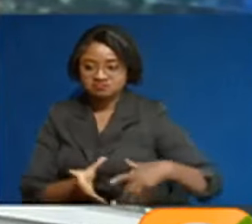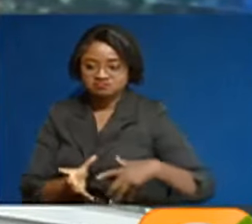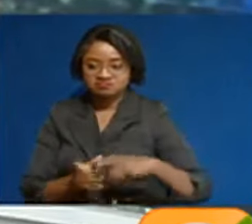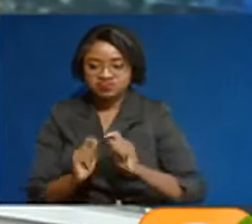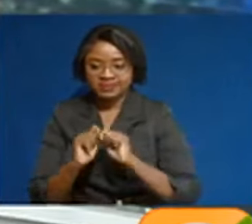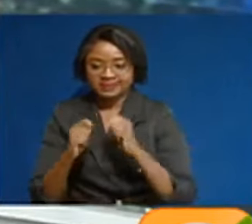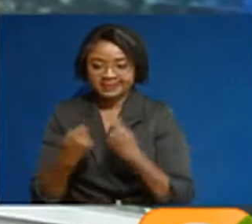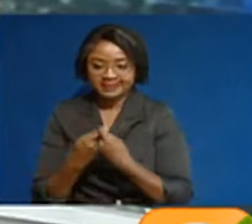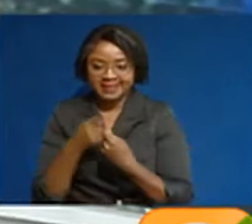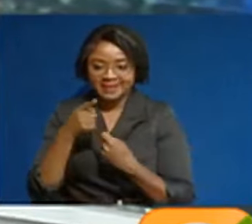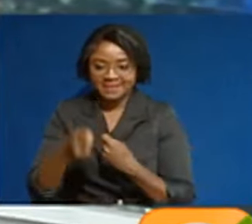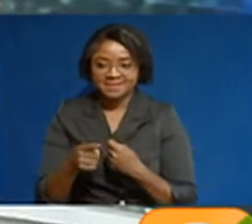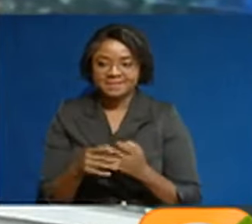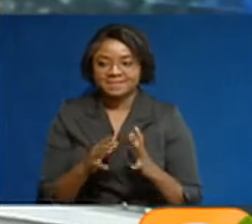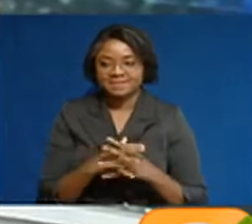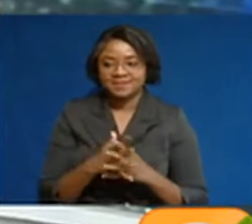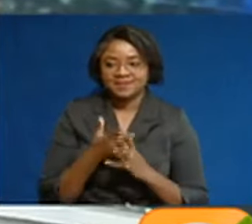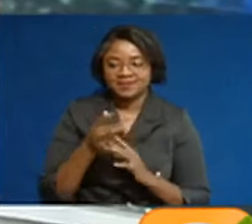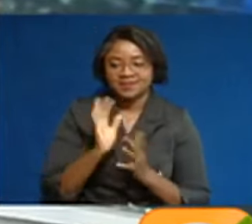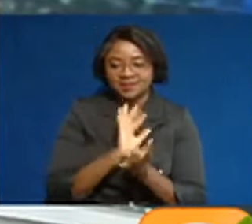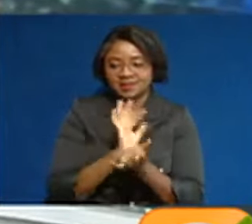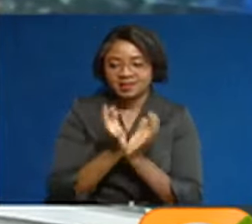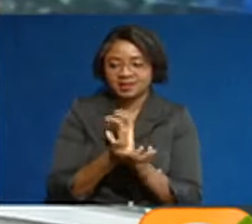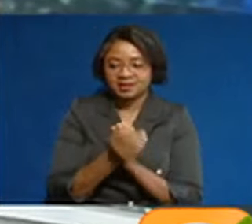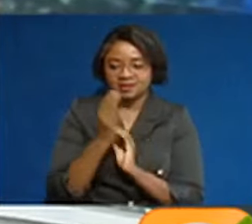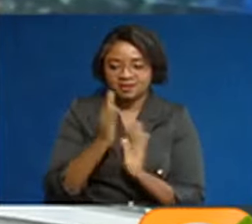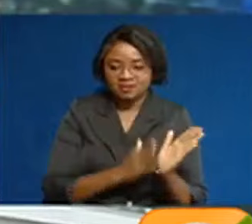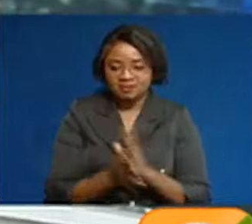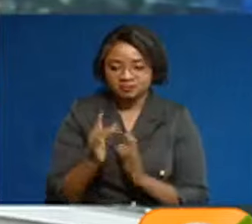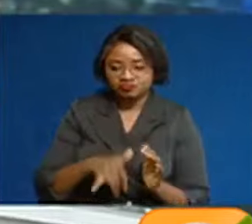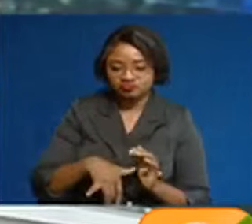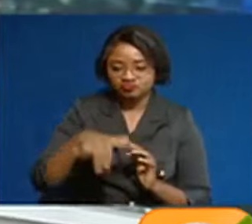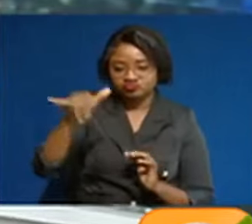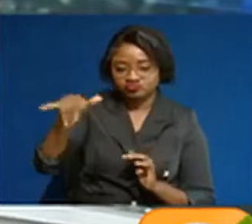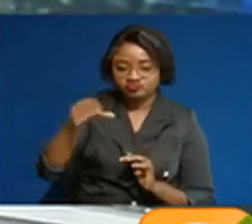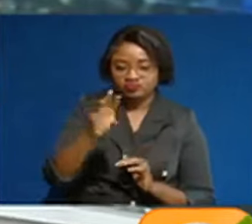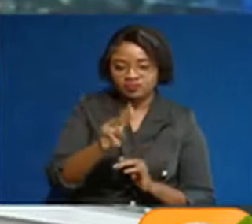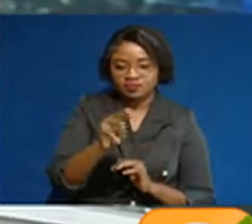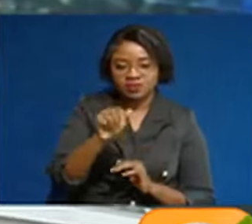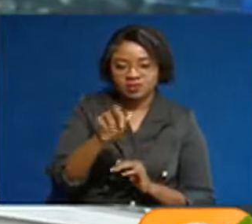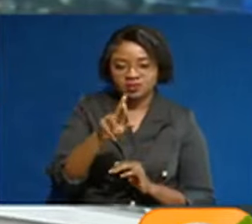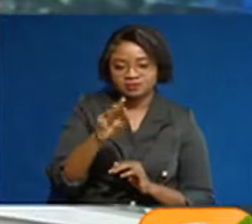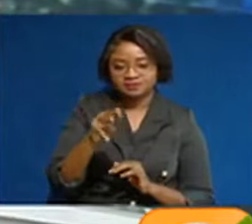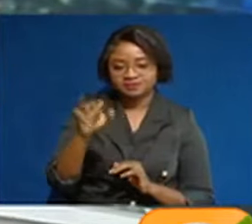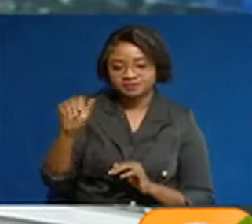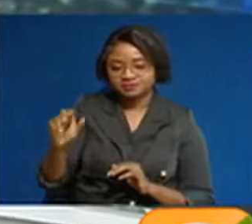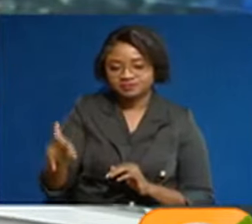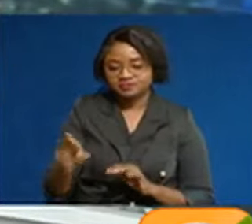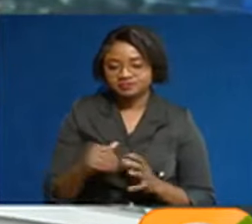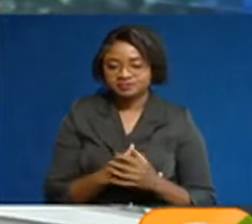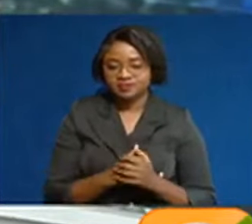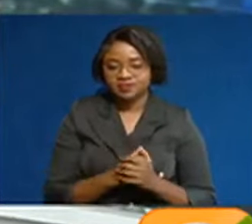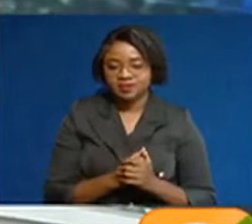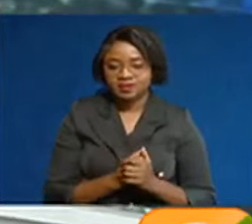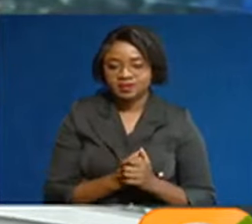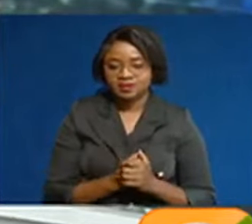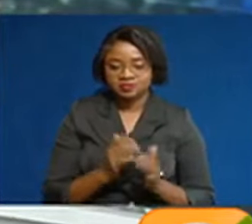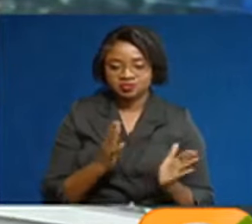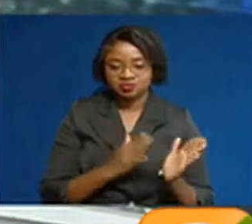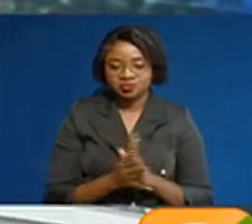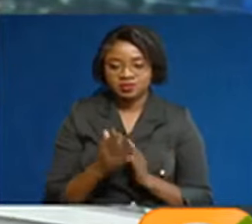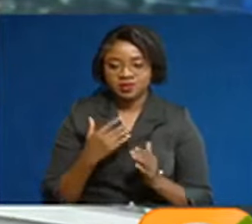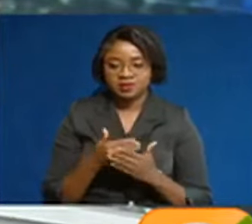broken camp at Kasarani ahead of their trip to Miramas in France for the final phase of preparations ahead of the Olympic